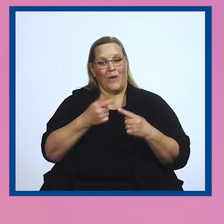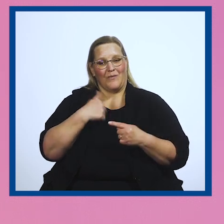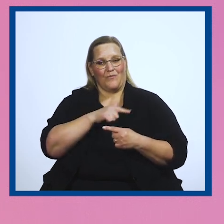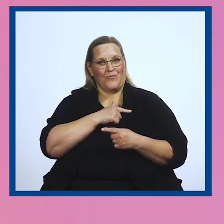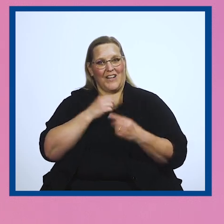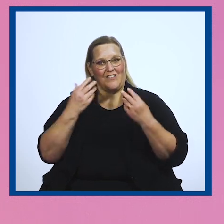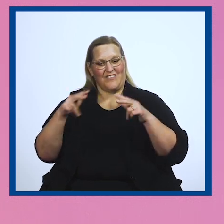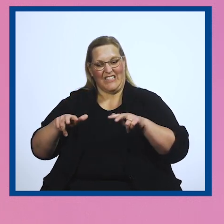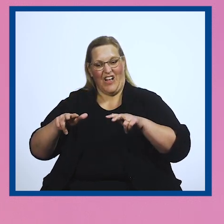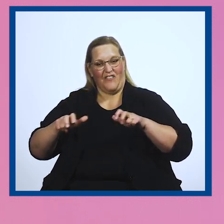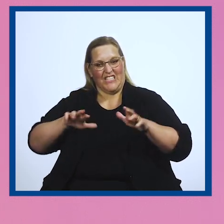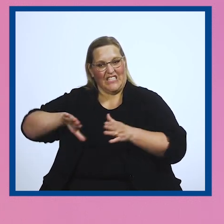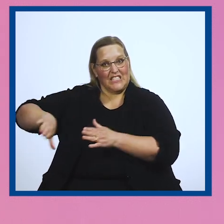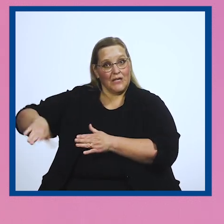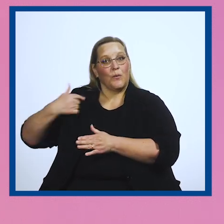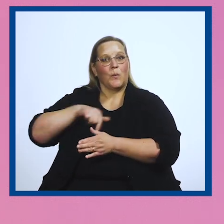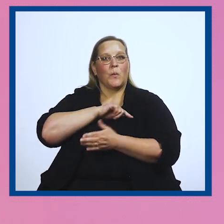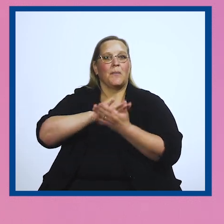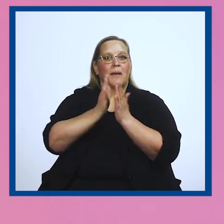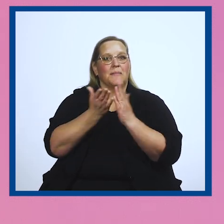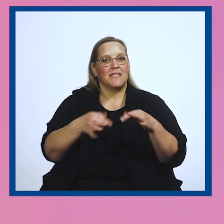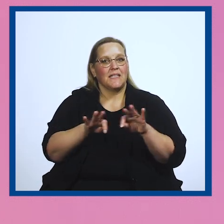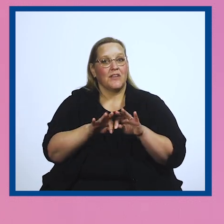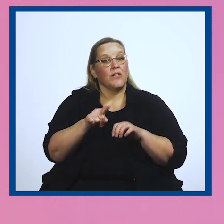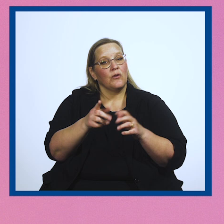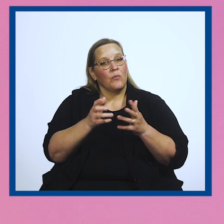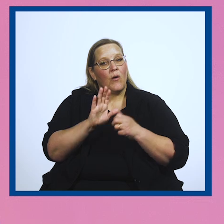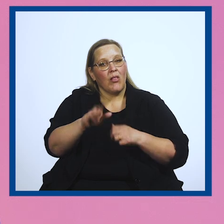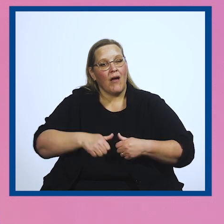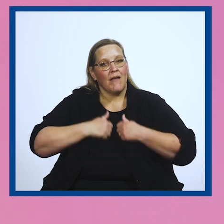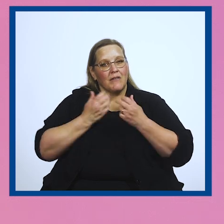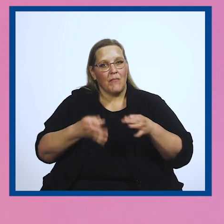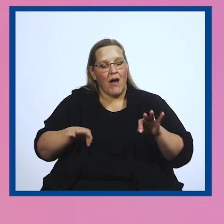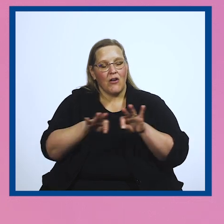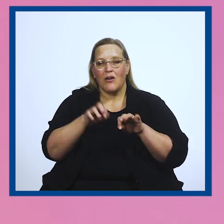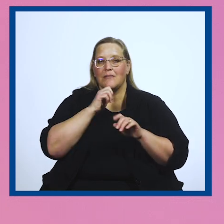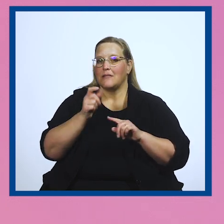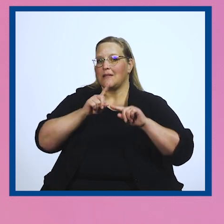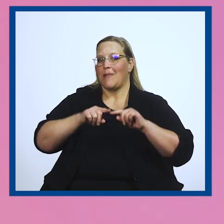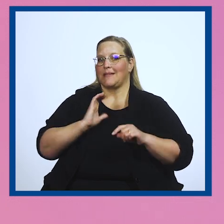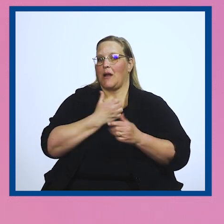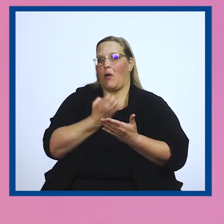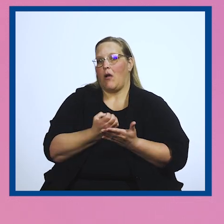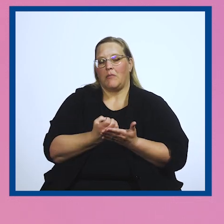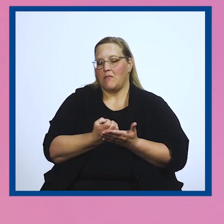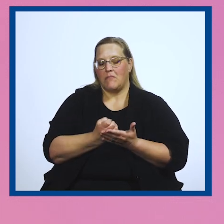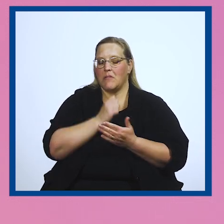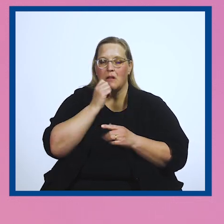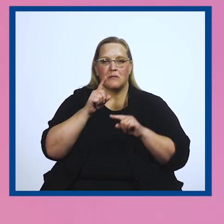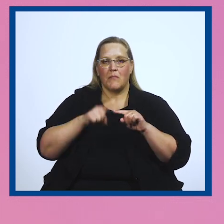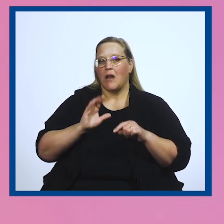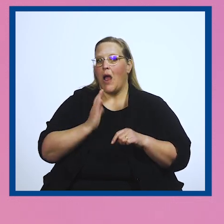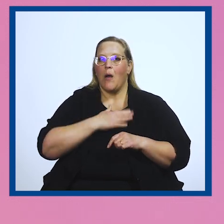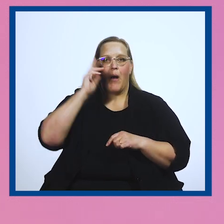we start to become significant. You want your life to matter? It's not dependent on our economy, my friend. It's not dependent on